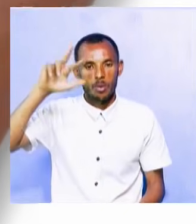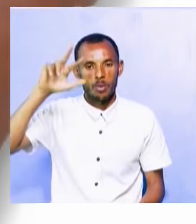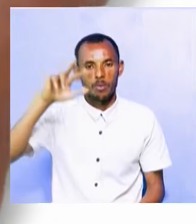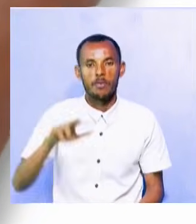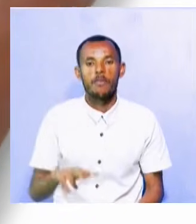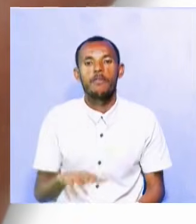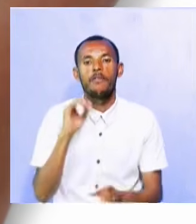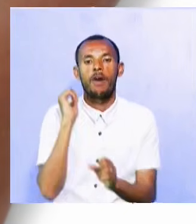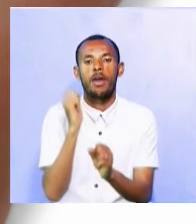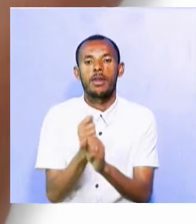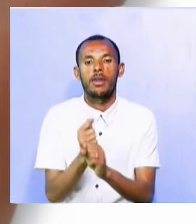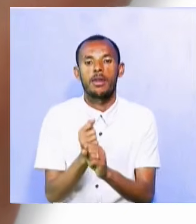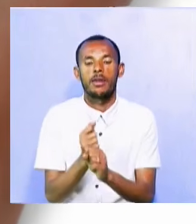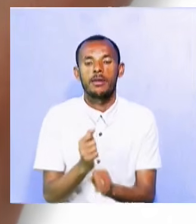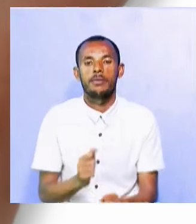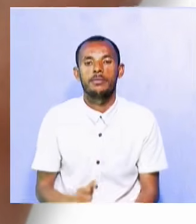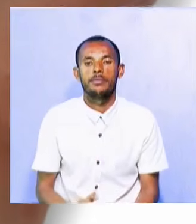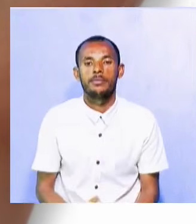find